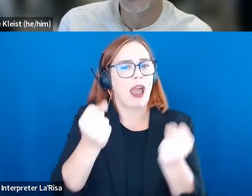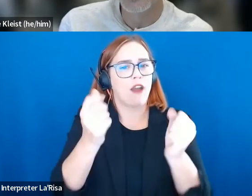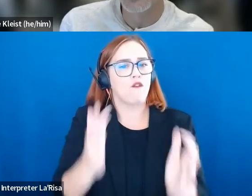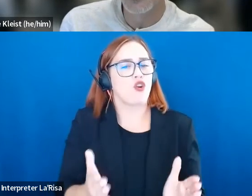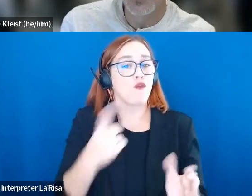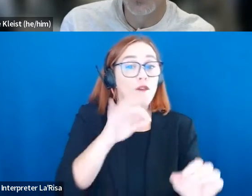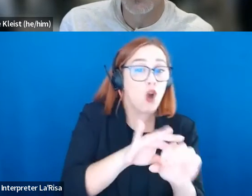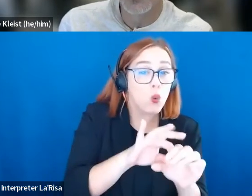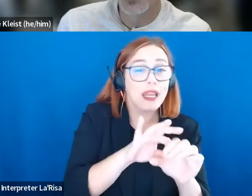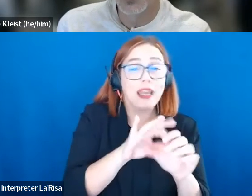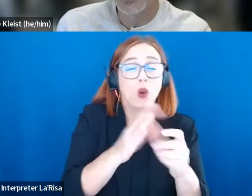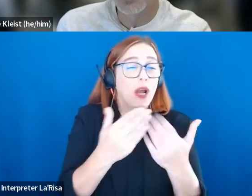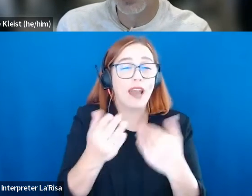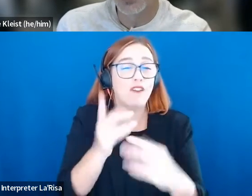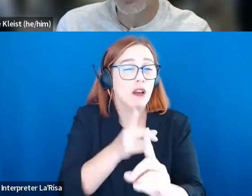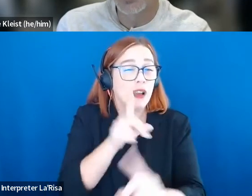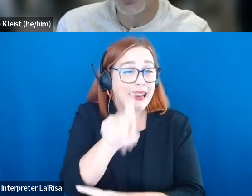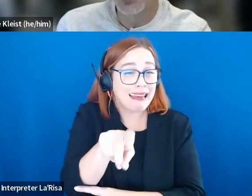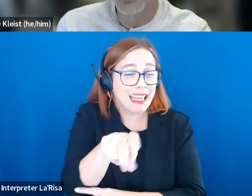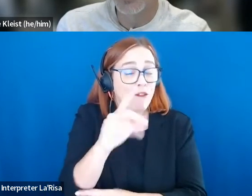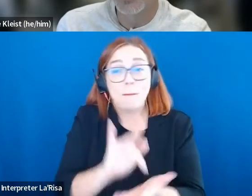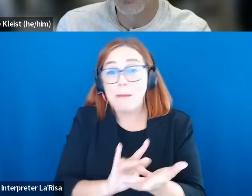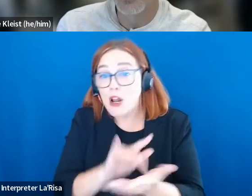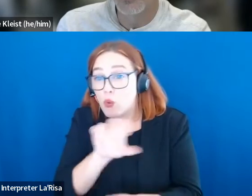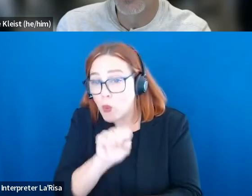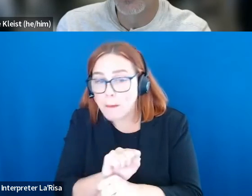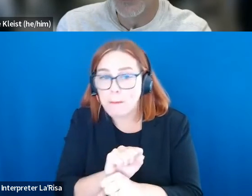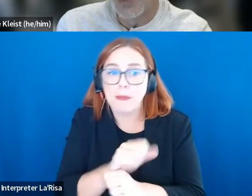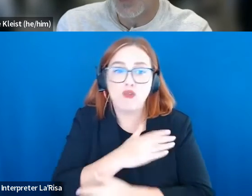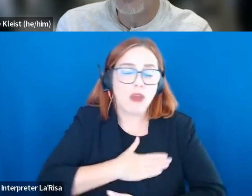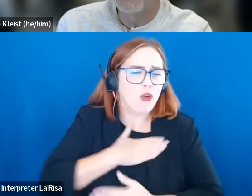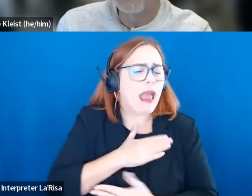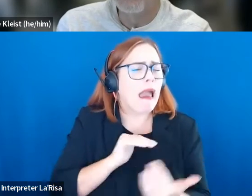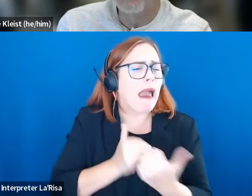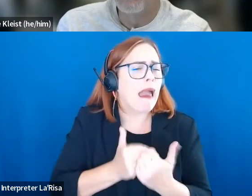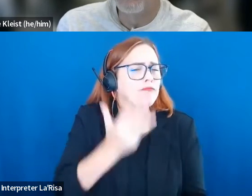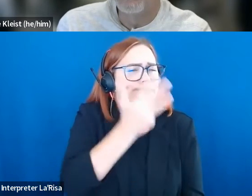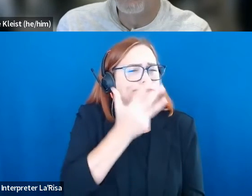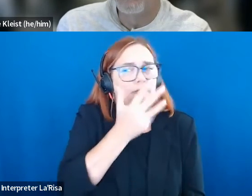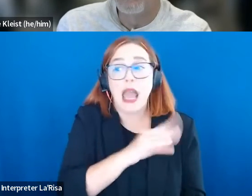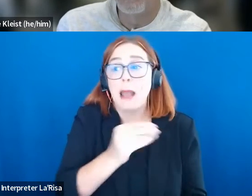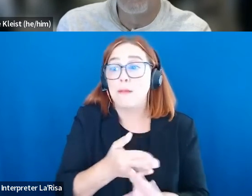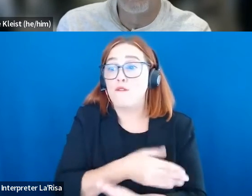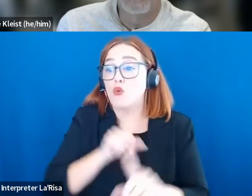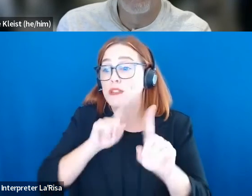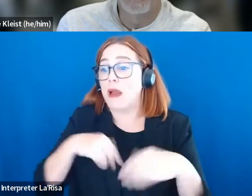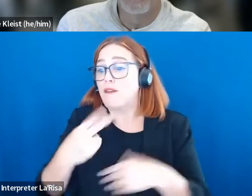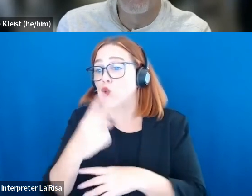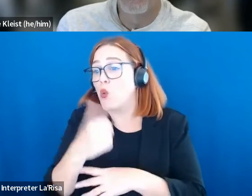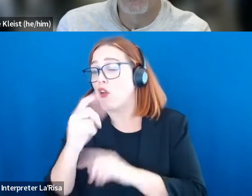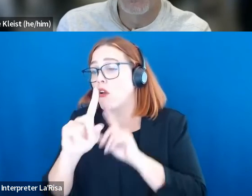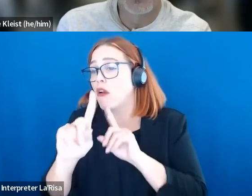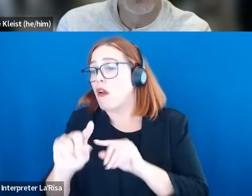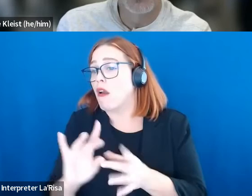to recreational activities or other medical appointments? And then before I let you respond, I'll just read two other comments I see